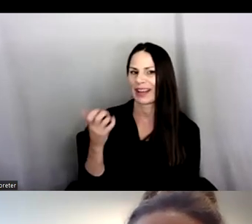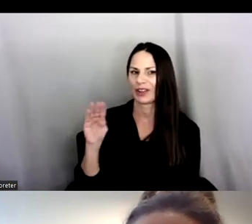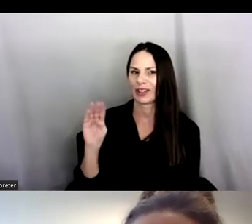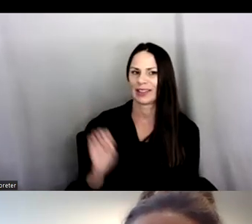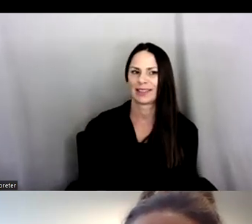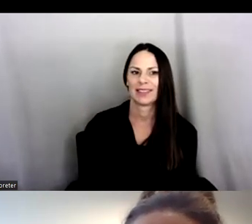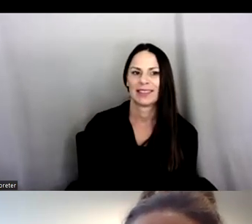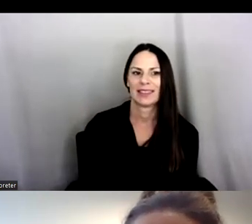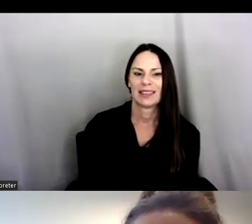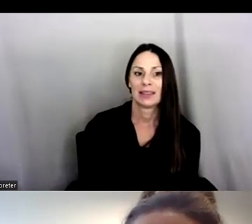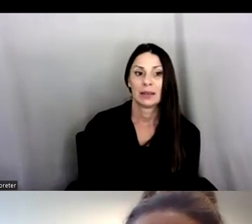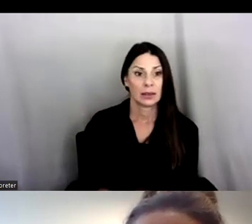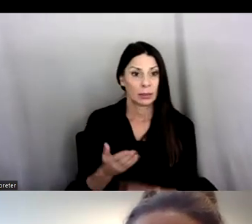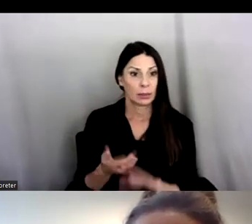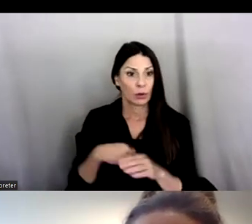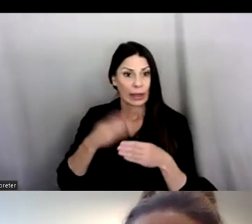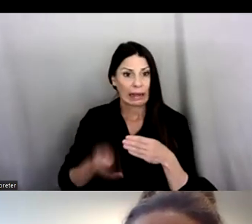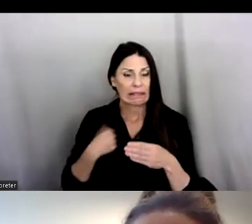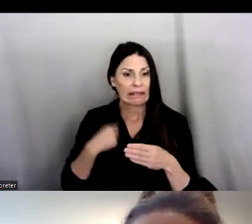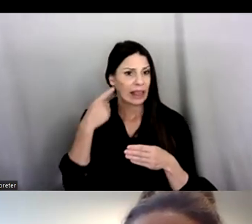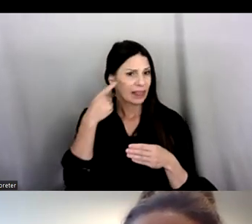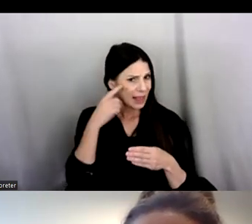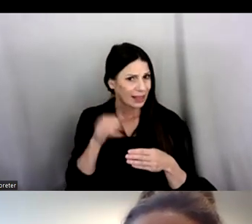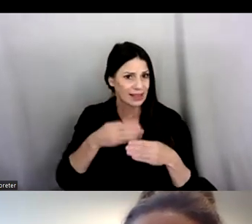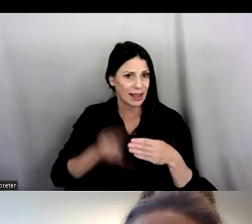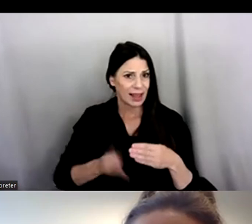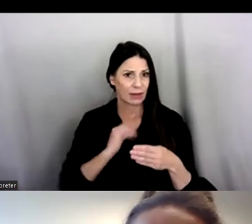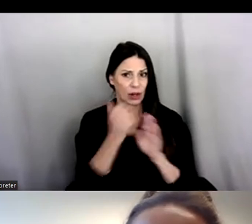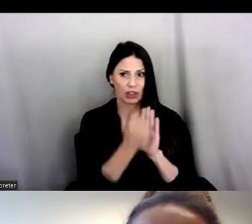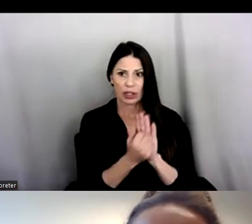Before we end, I think that's the end of our agenda, Dr. Rubb.